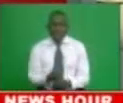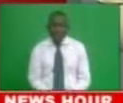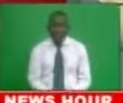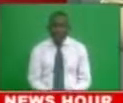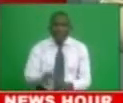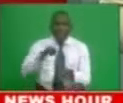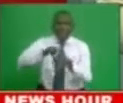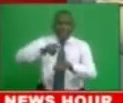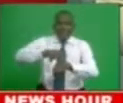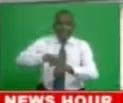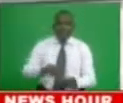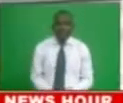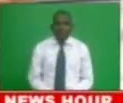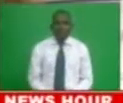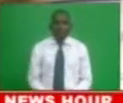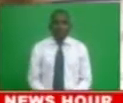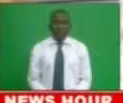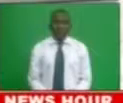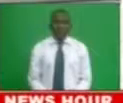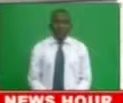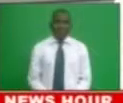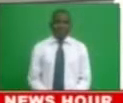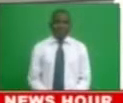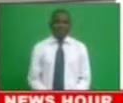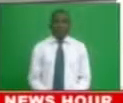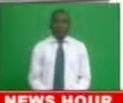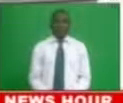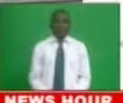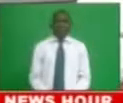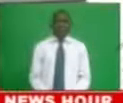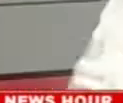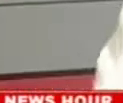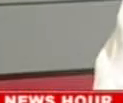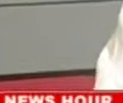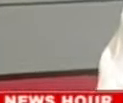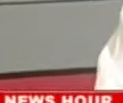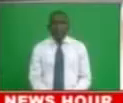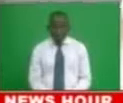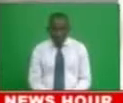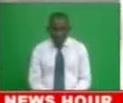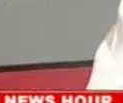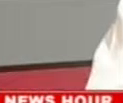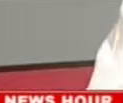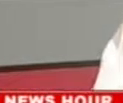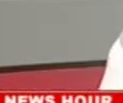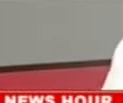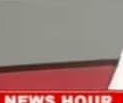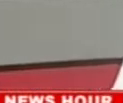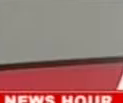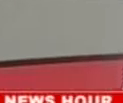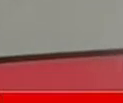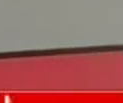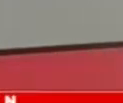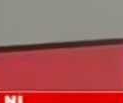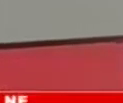elections. Say if you are Kuma Chiren, Tisabra of Yuranka, may you am and say one share. Say Makuma